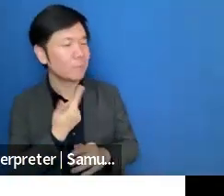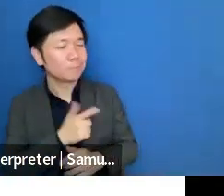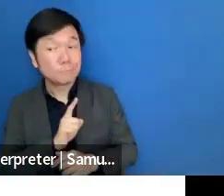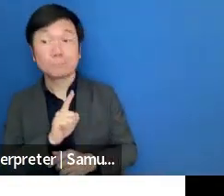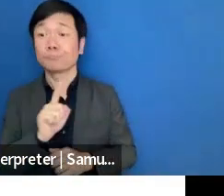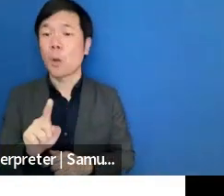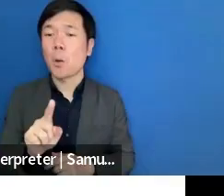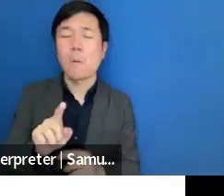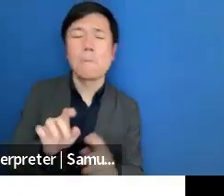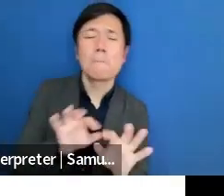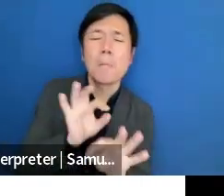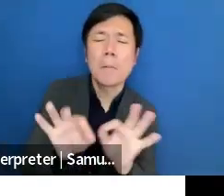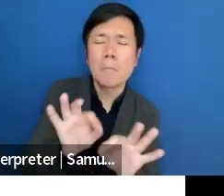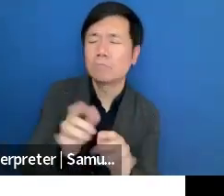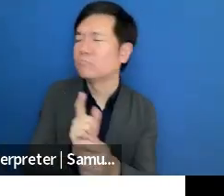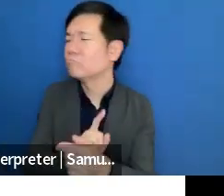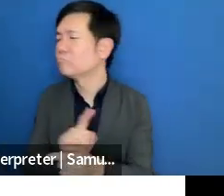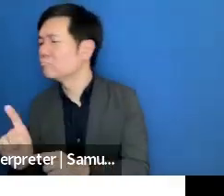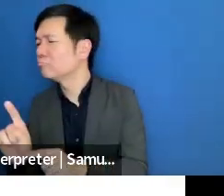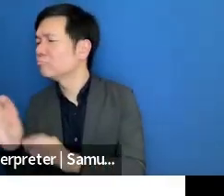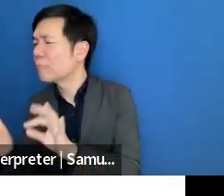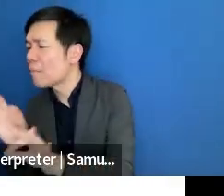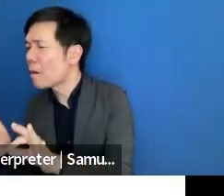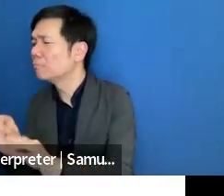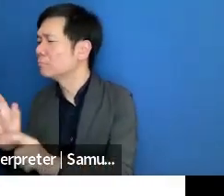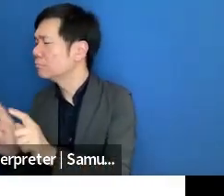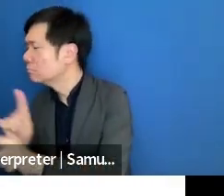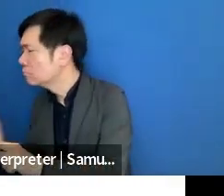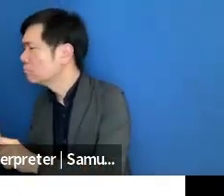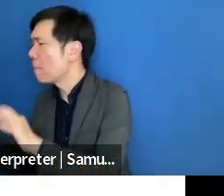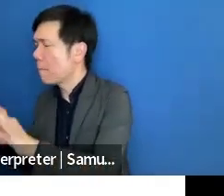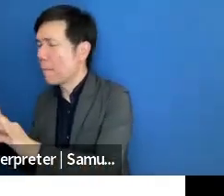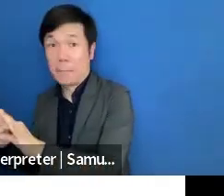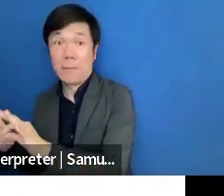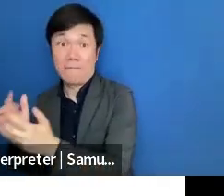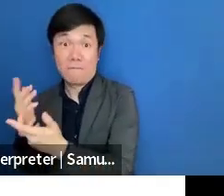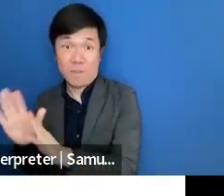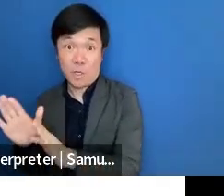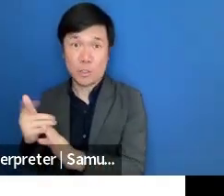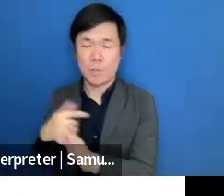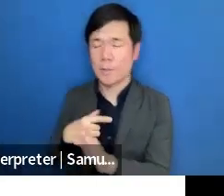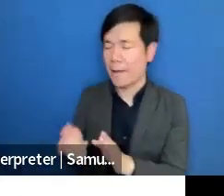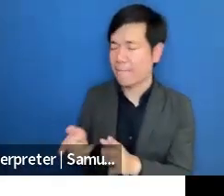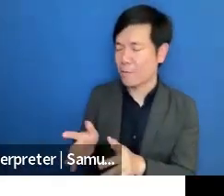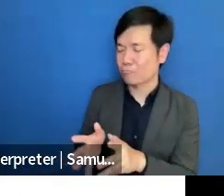what exactly did we want to know by asking this question? And we then created teams